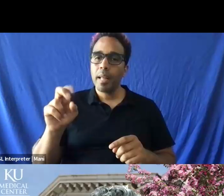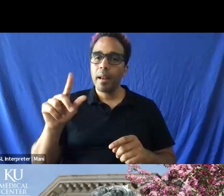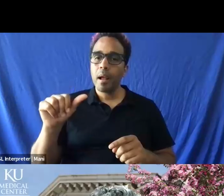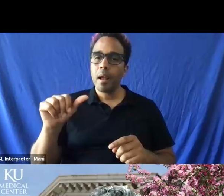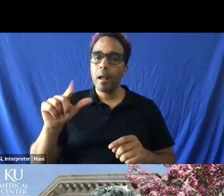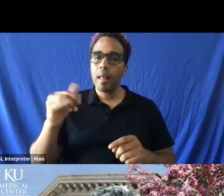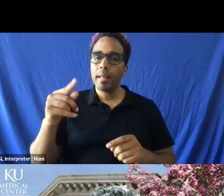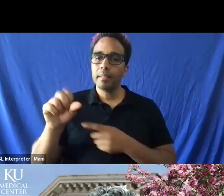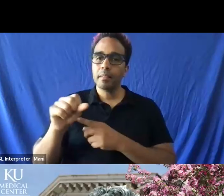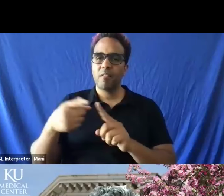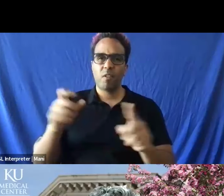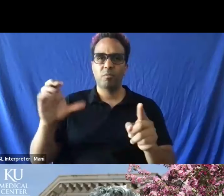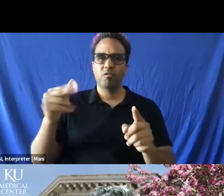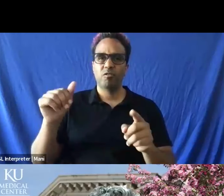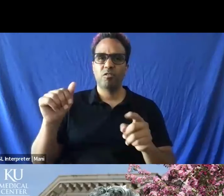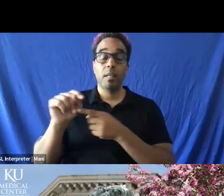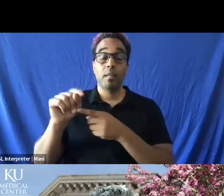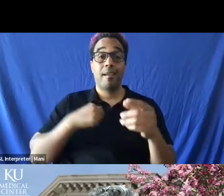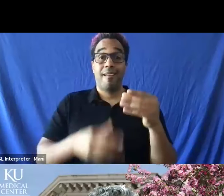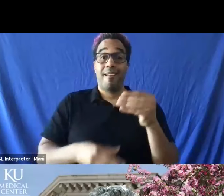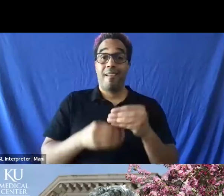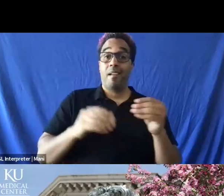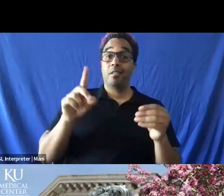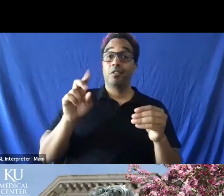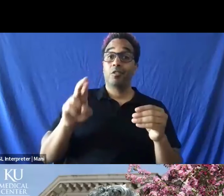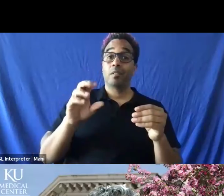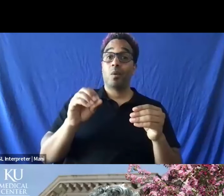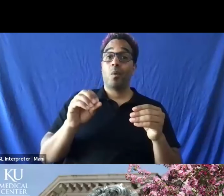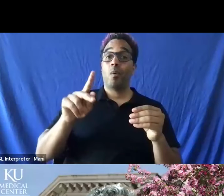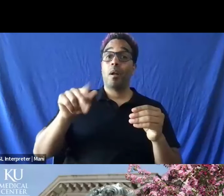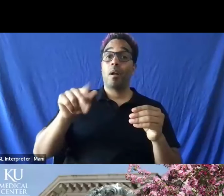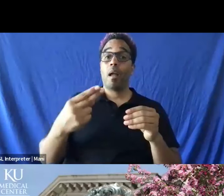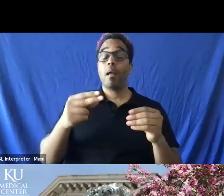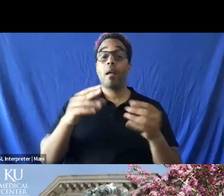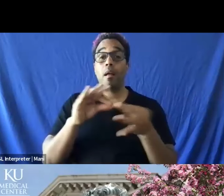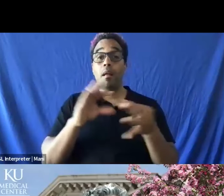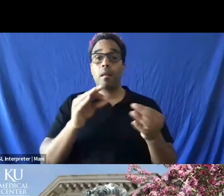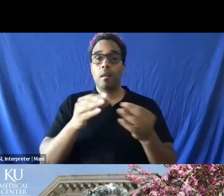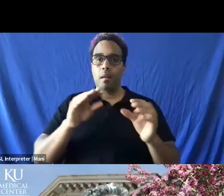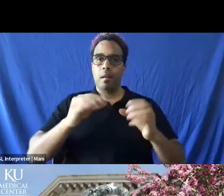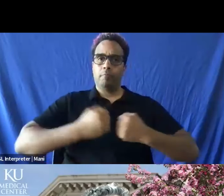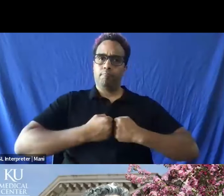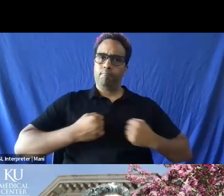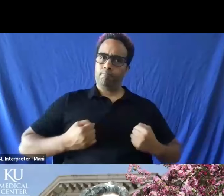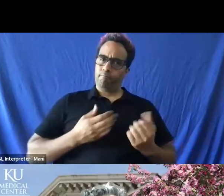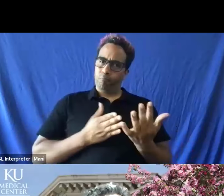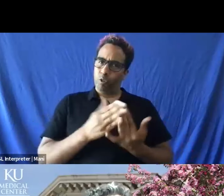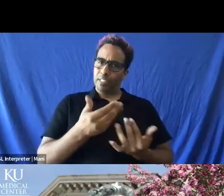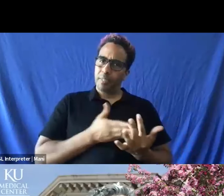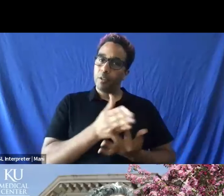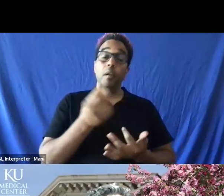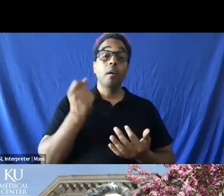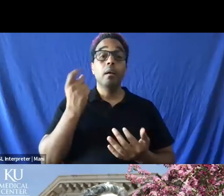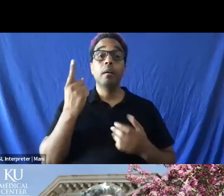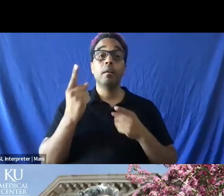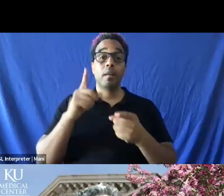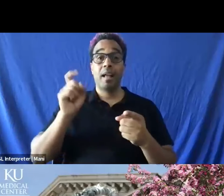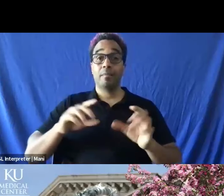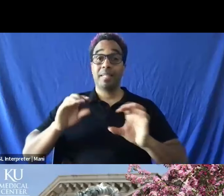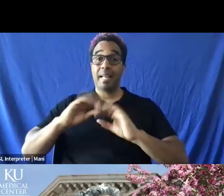Dr. Oka's point about transparency. What Frank was saying is that you need to be clear both internally